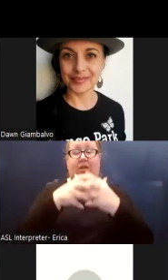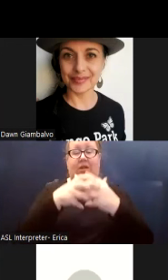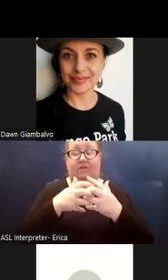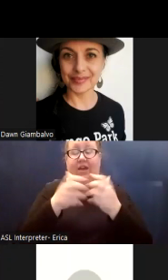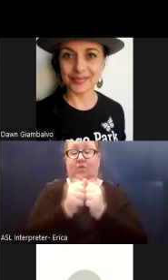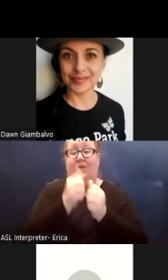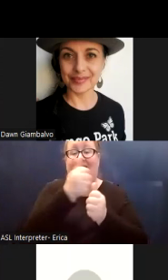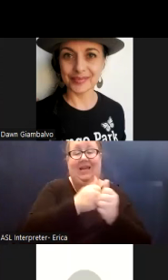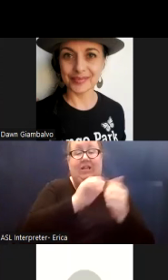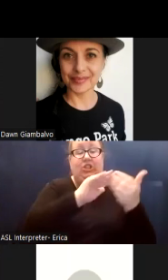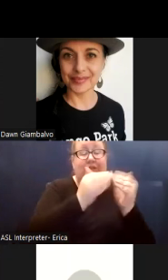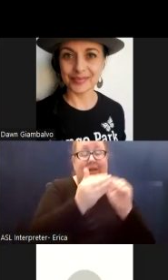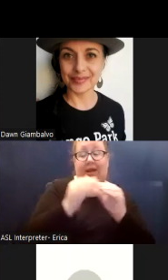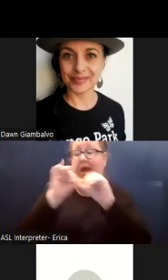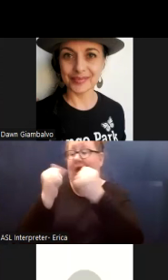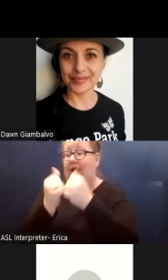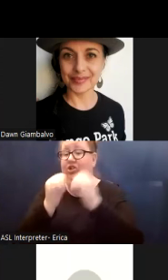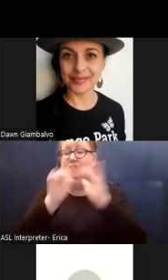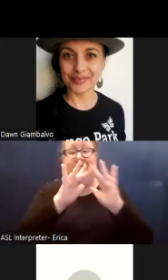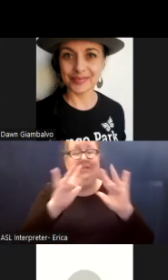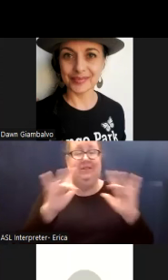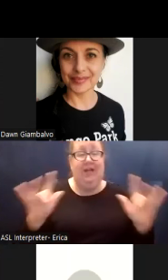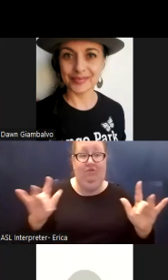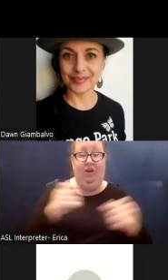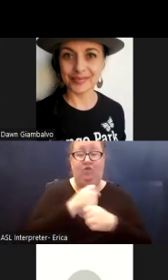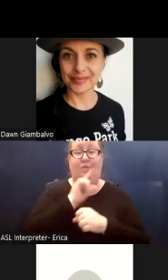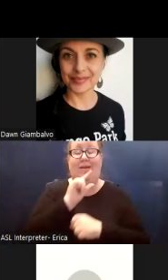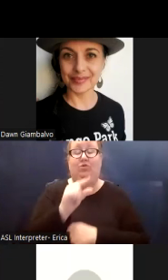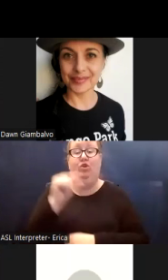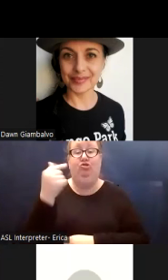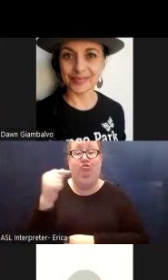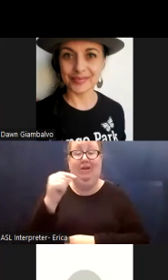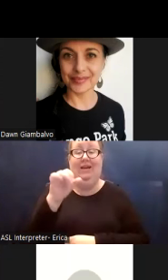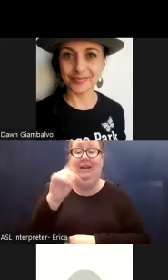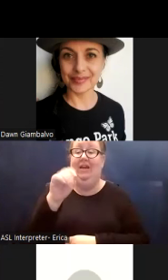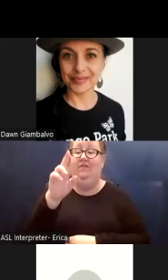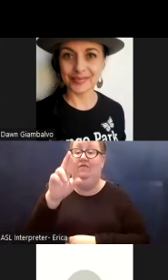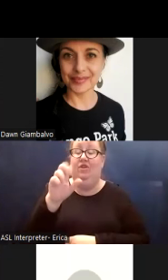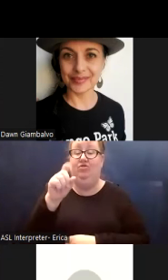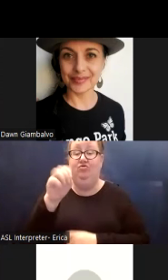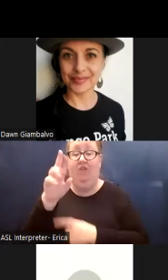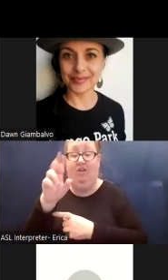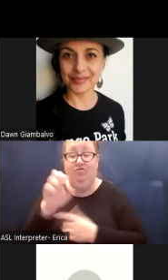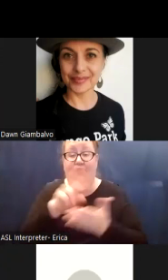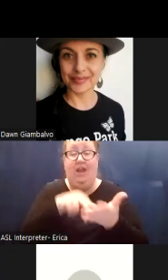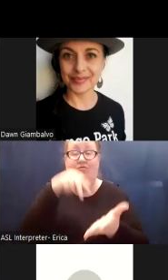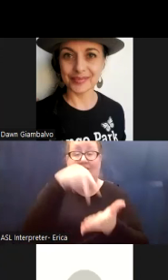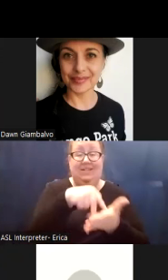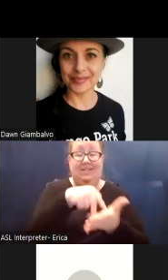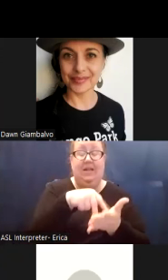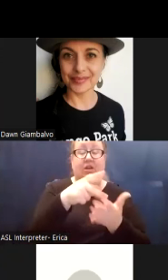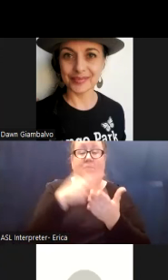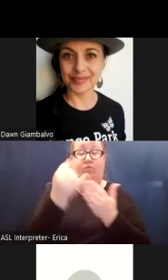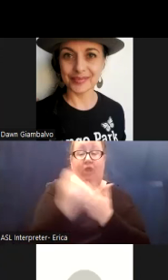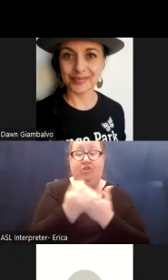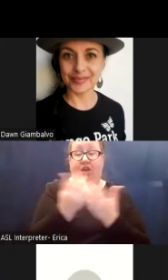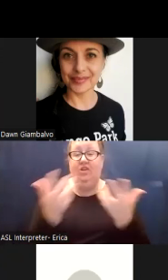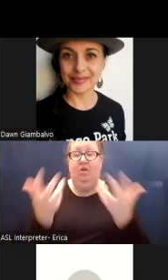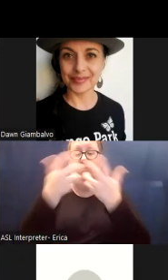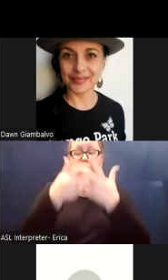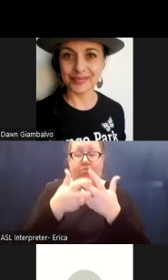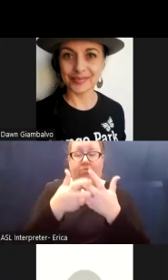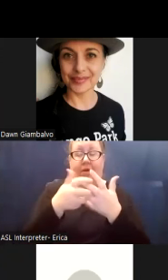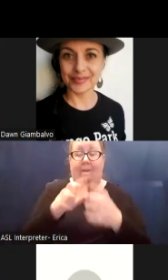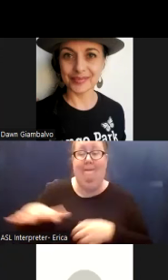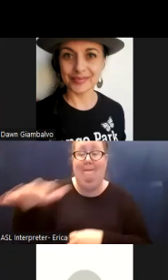the agencies, et cetera, to make sure green infrastructure and resilience projects are incorporated throughout. Since it